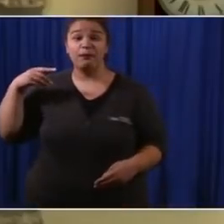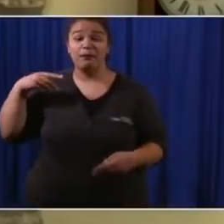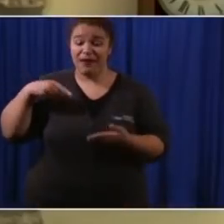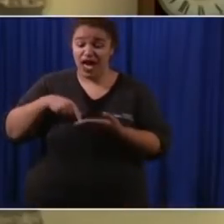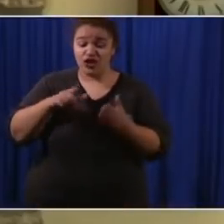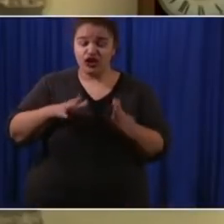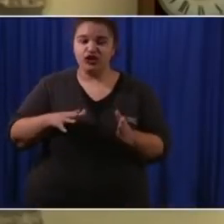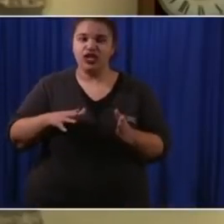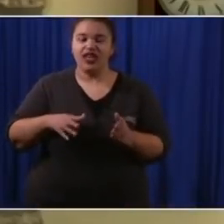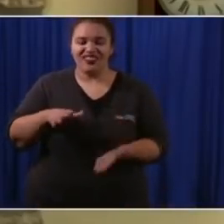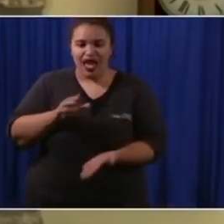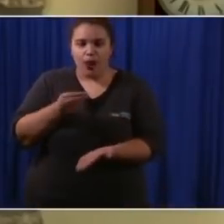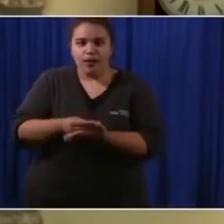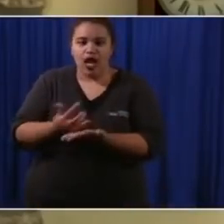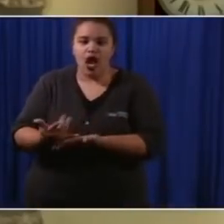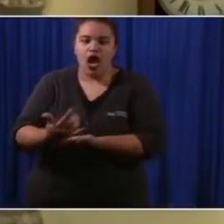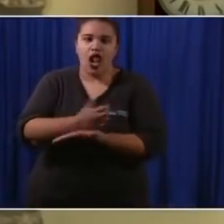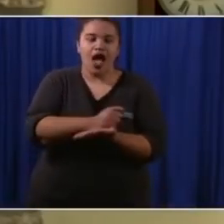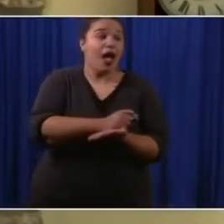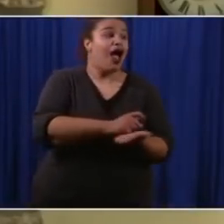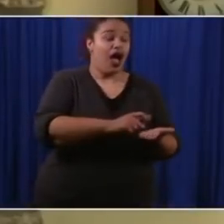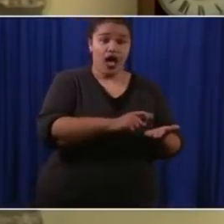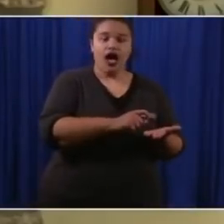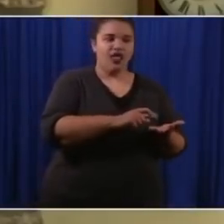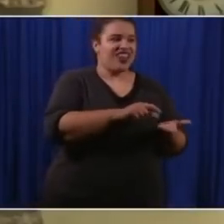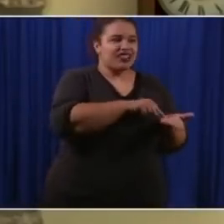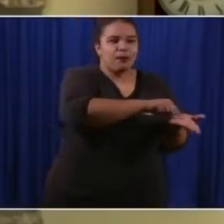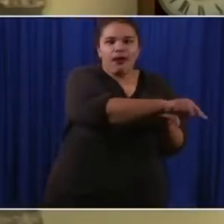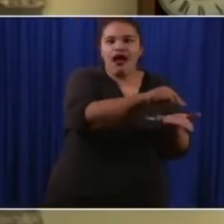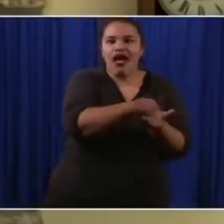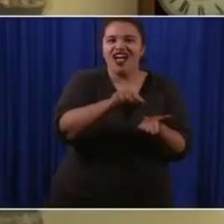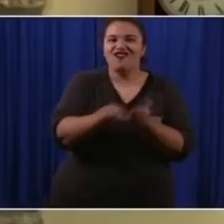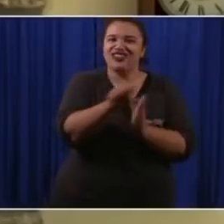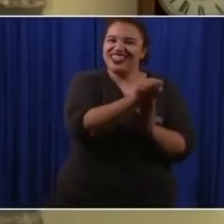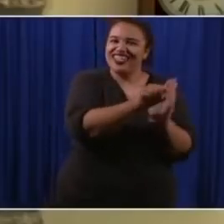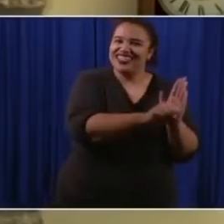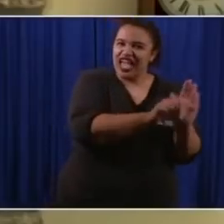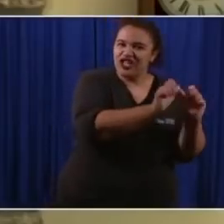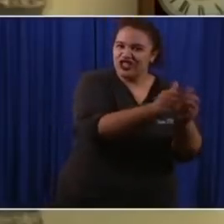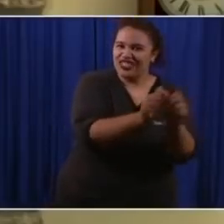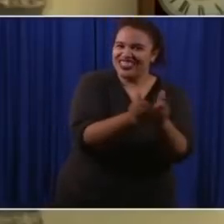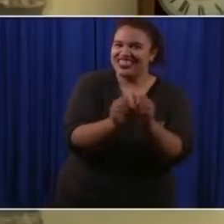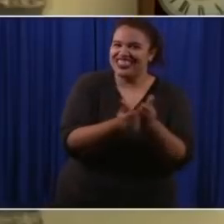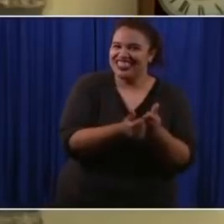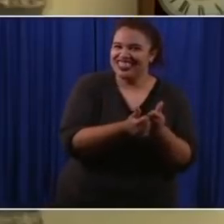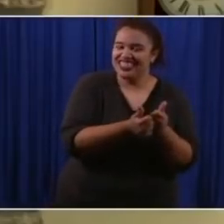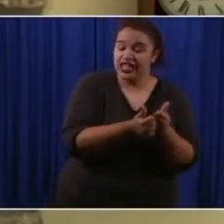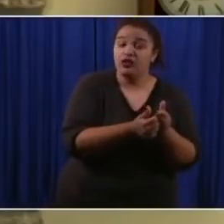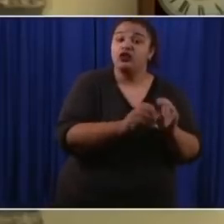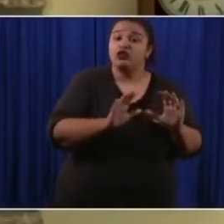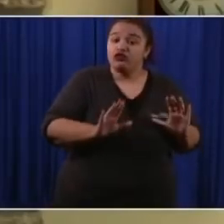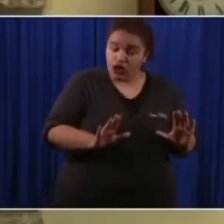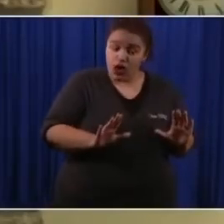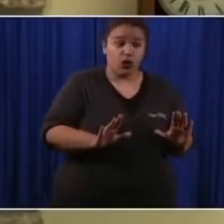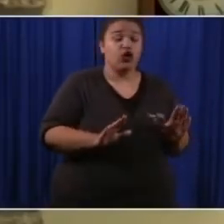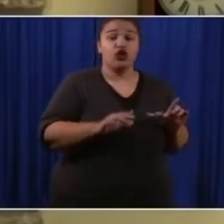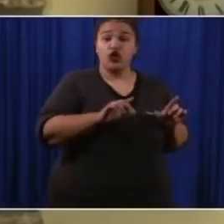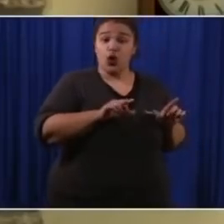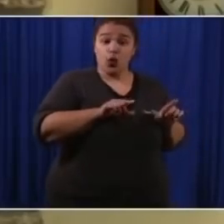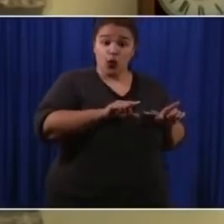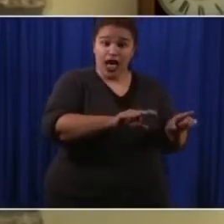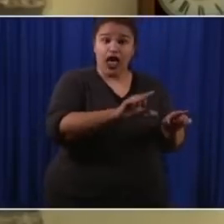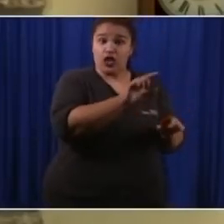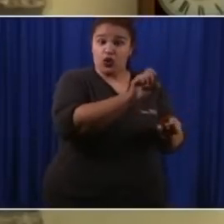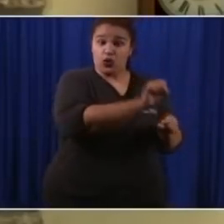person's time, and taxpayers have the right to expect during that period of time only that person